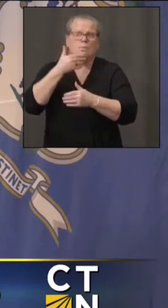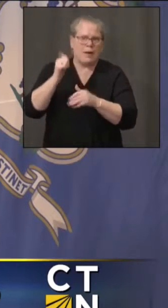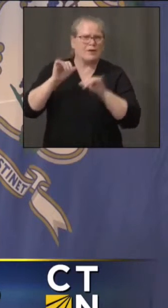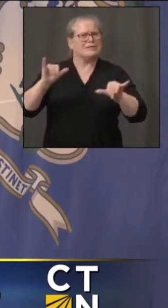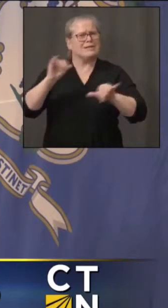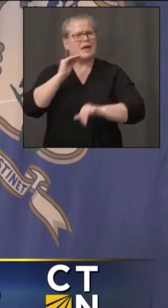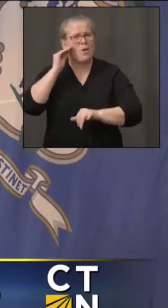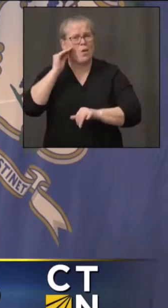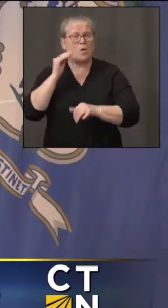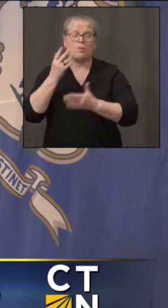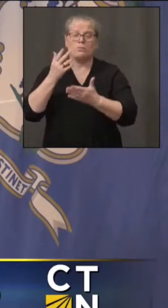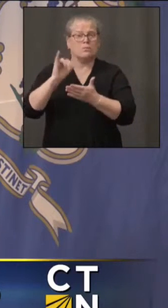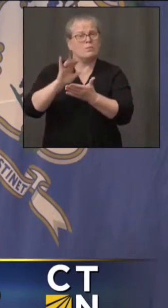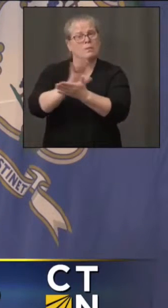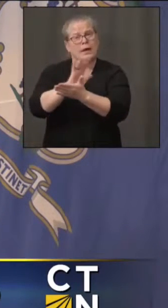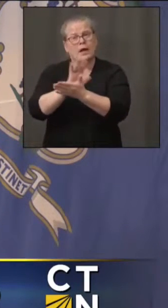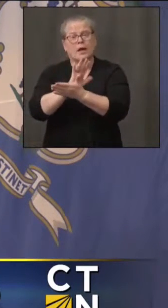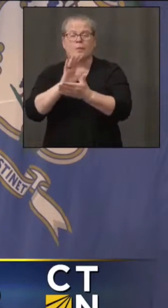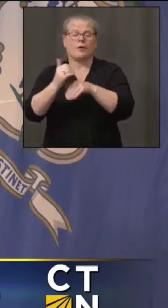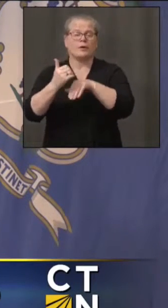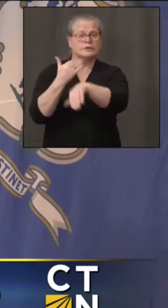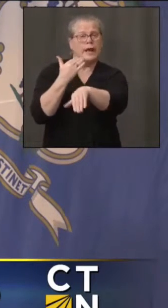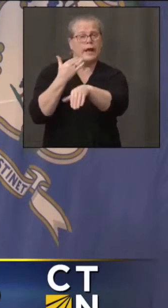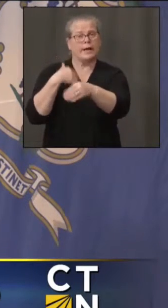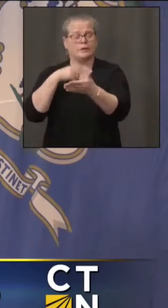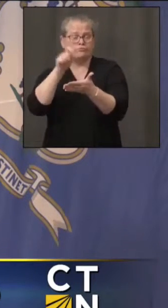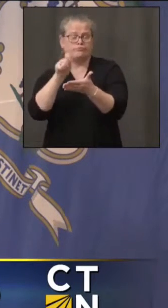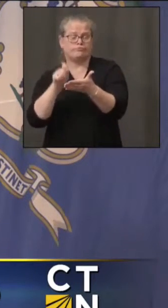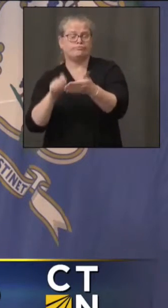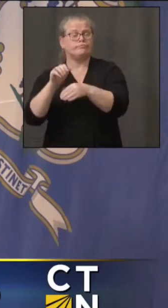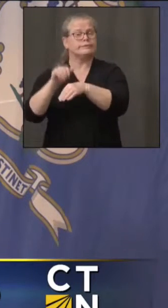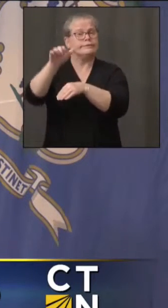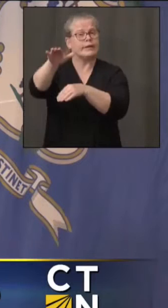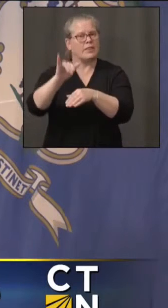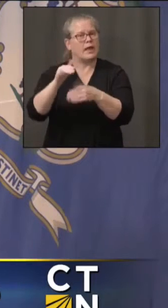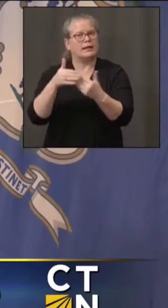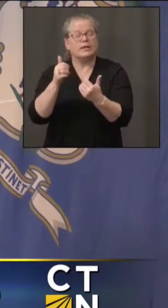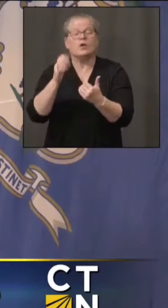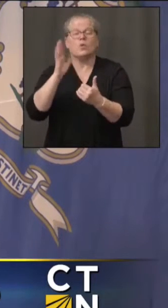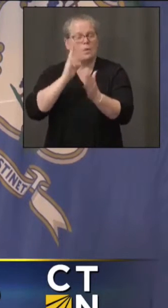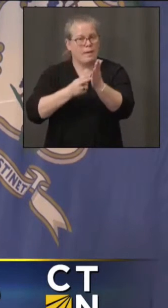going to do it safely, we're going to do it honestly, and we're going to get it done on time.